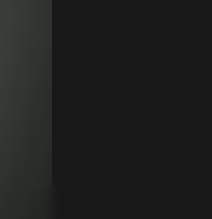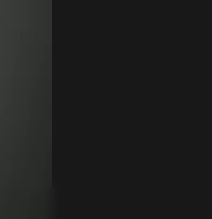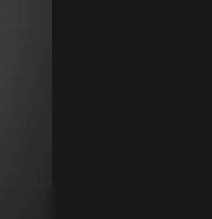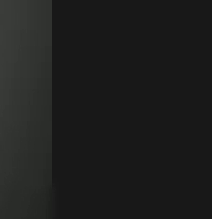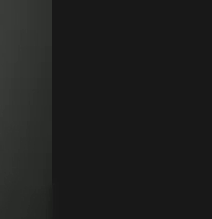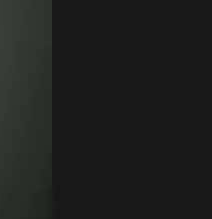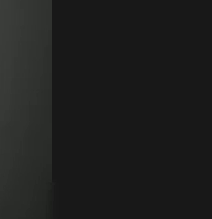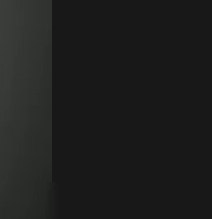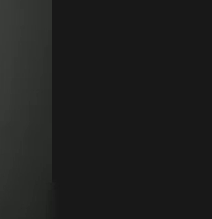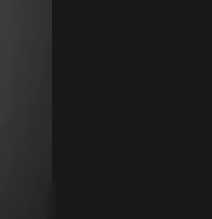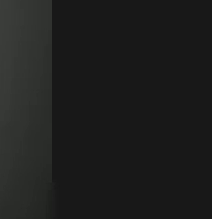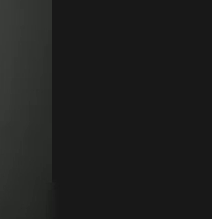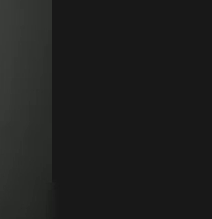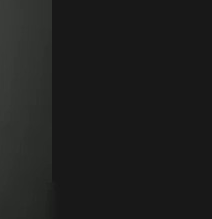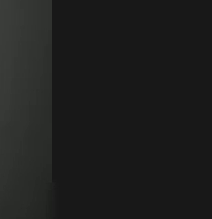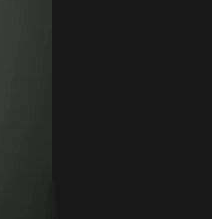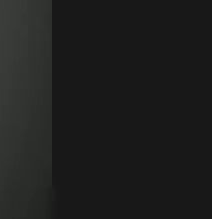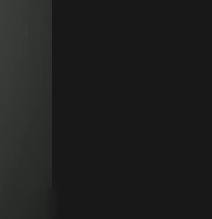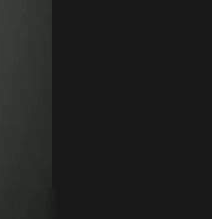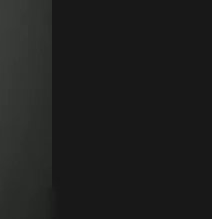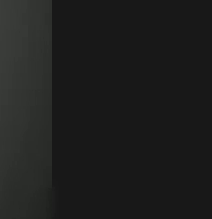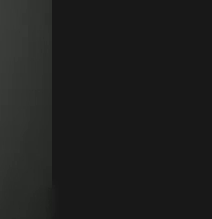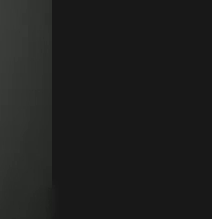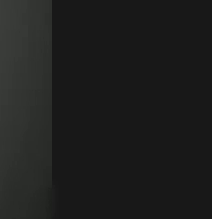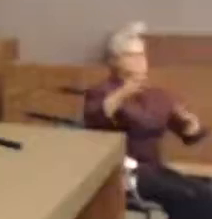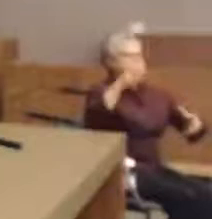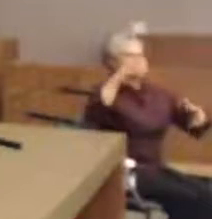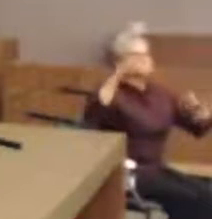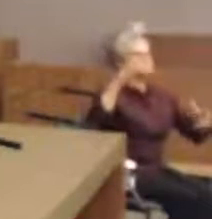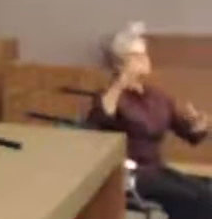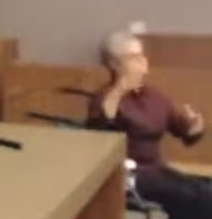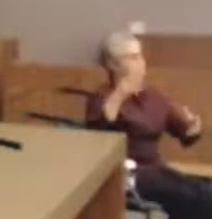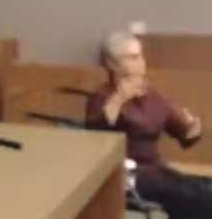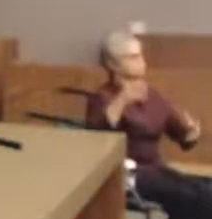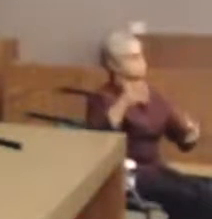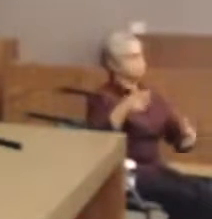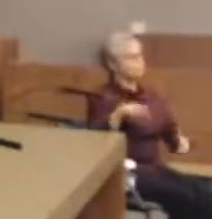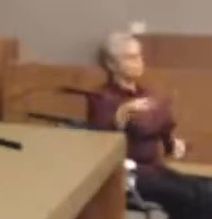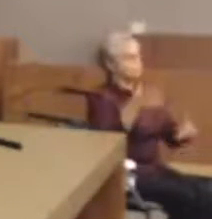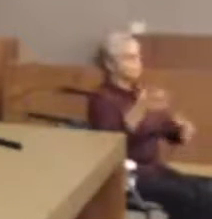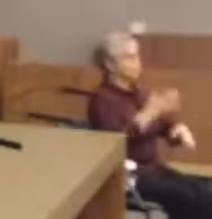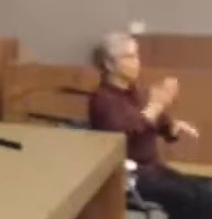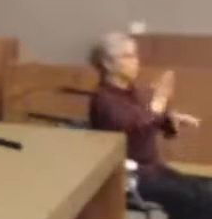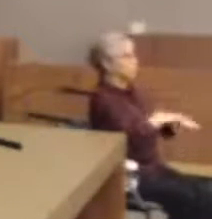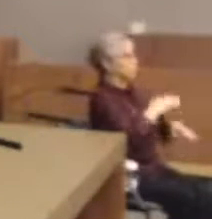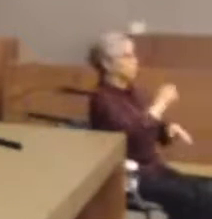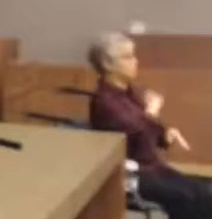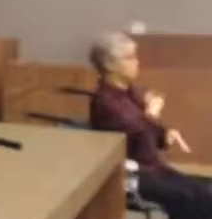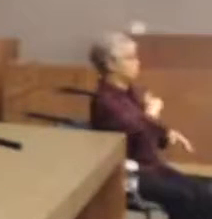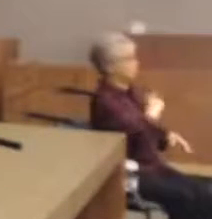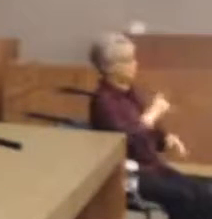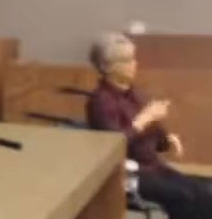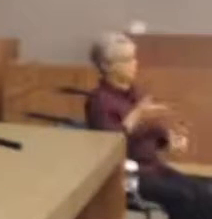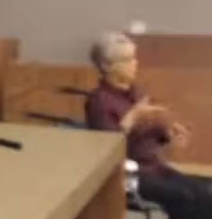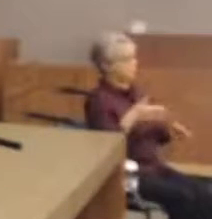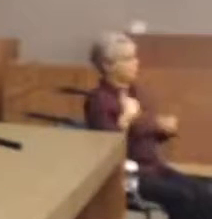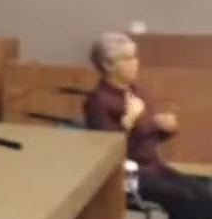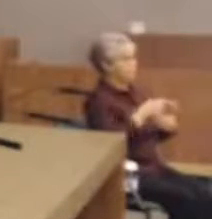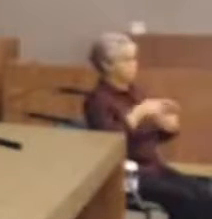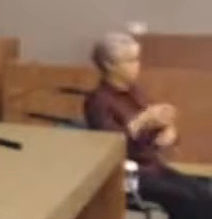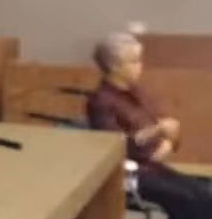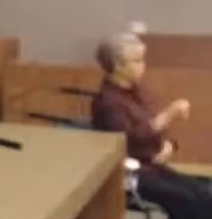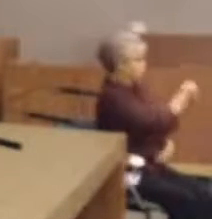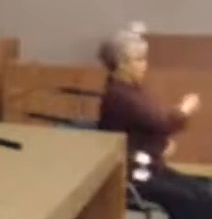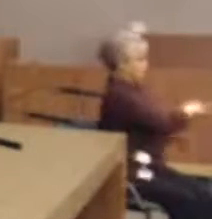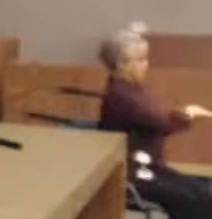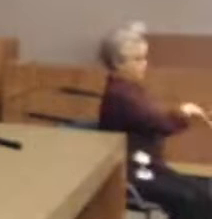unreasonable person that then security is called to get you out of there, right? That this whole process is happening because these sensations are happening and they can't